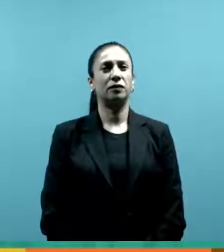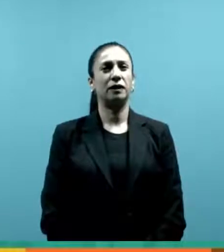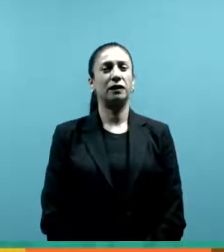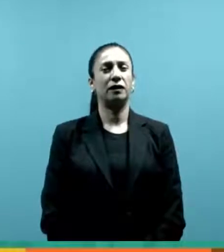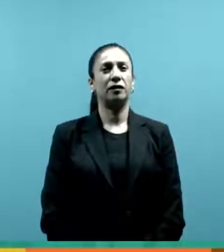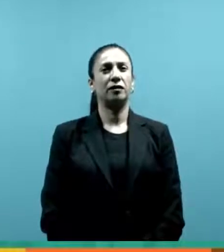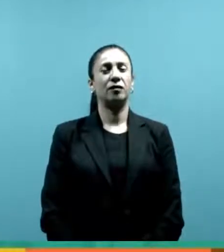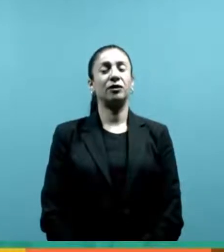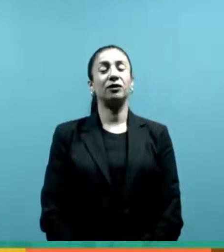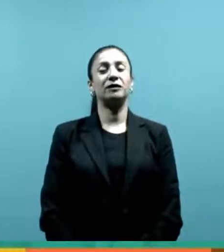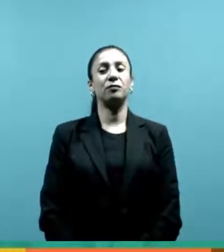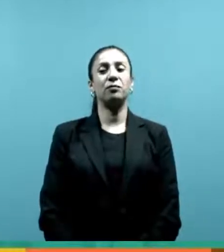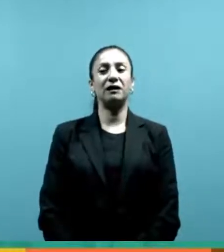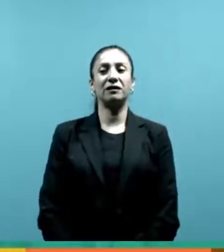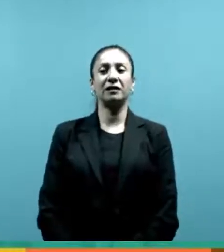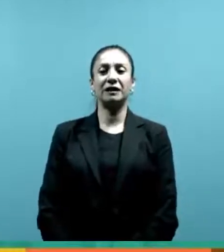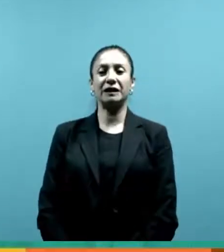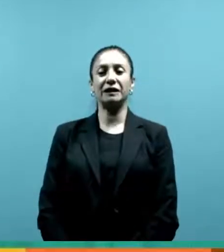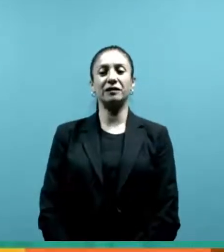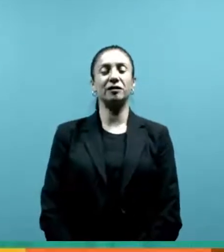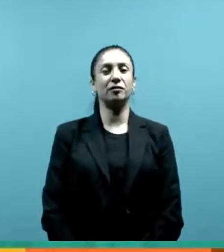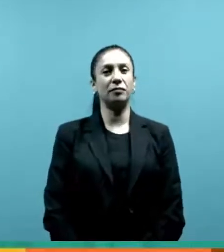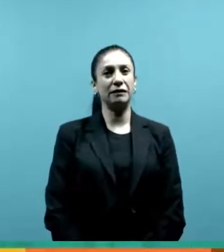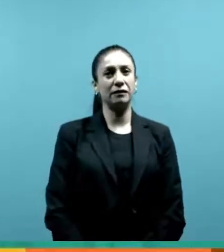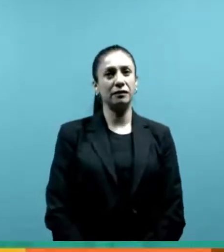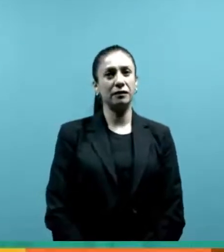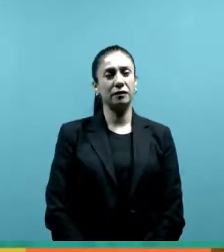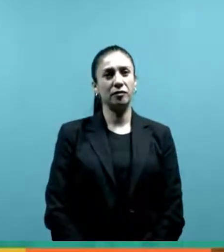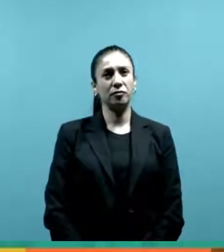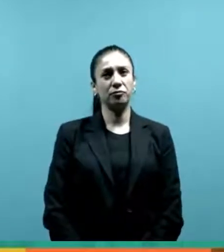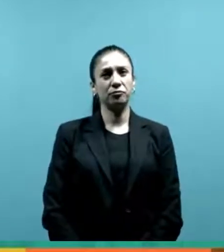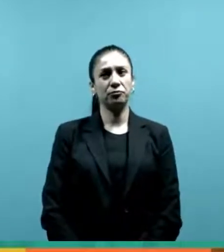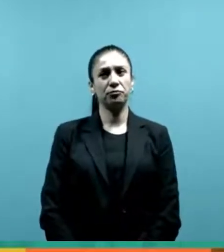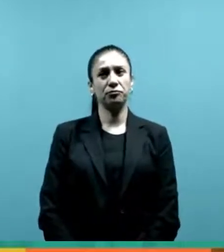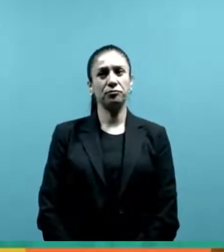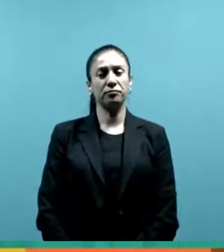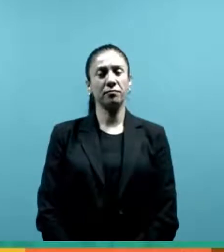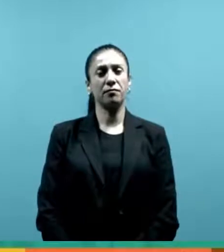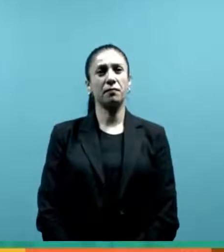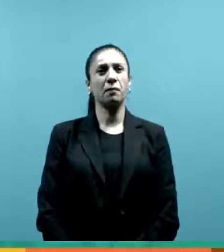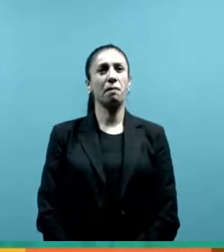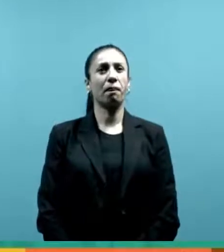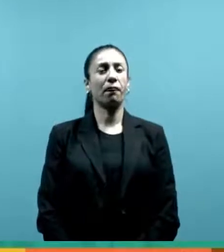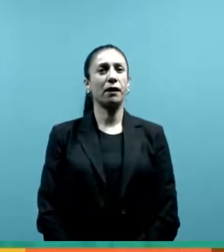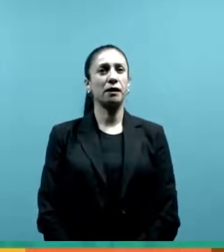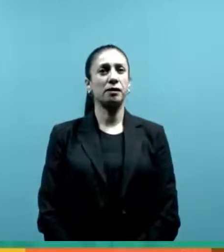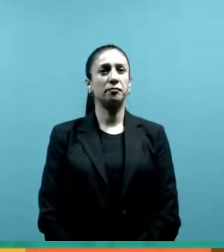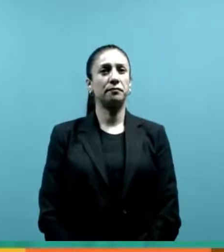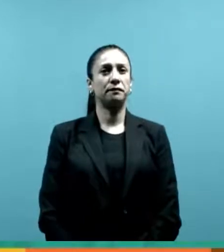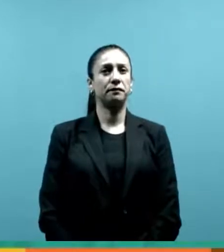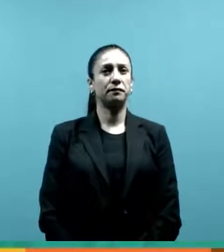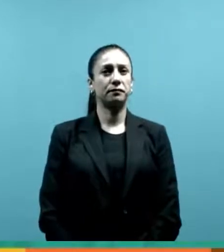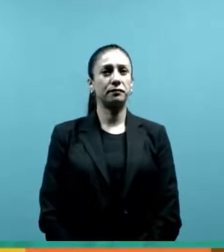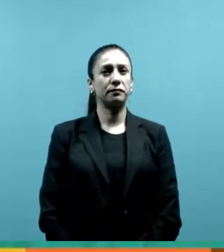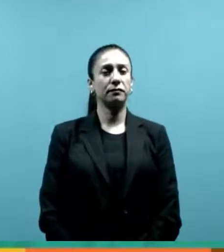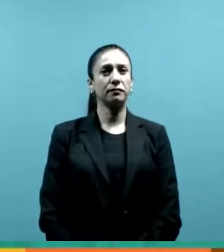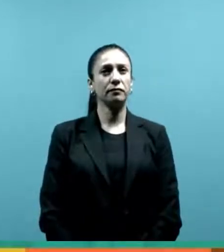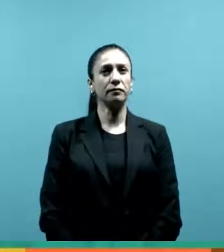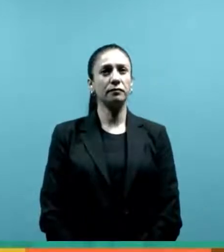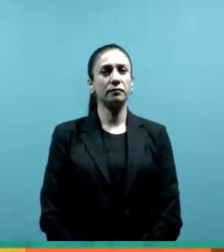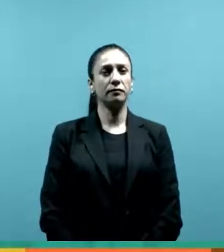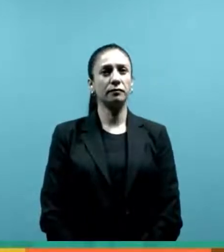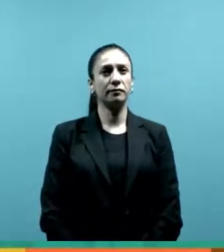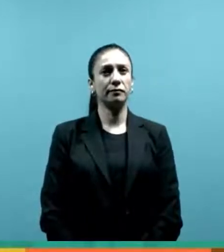course, today we will find many different ways, but what has been successful in many